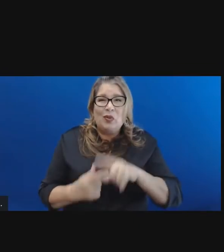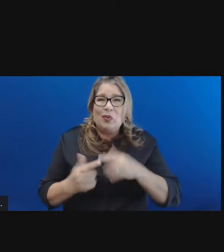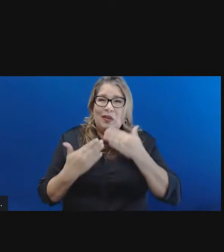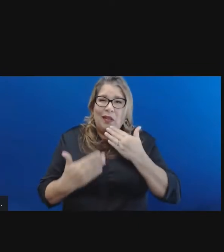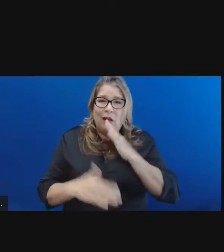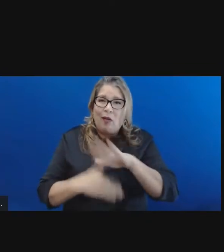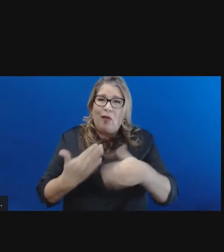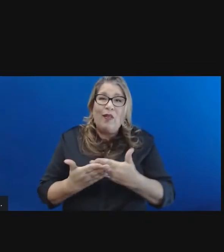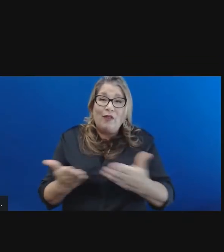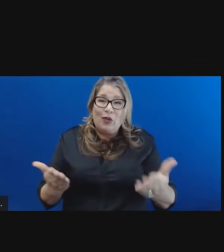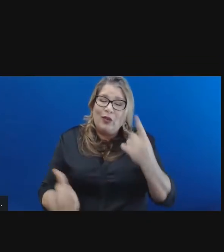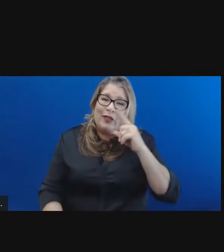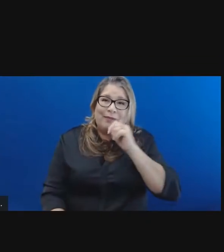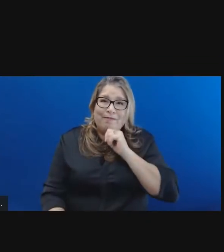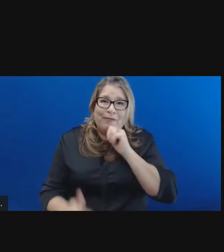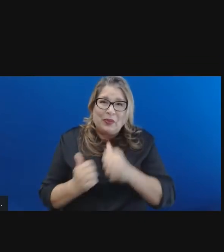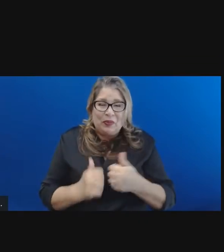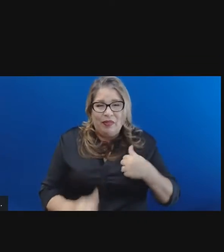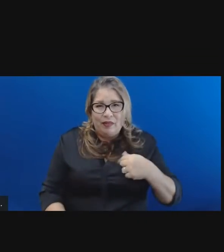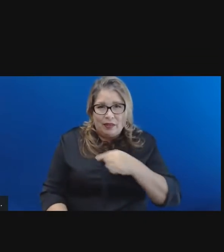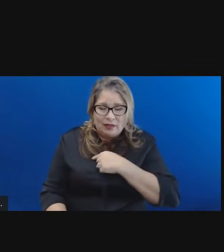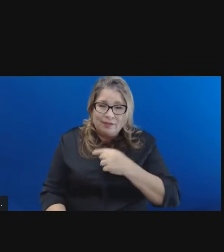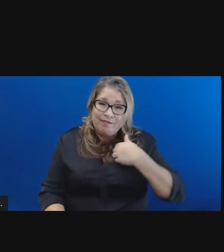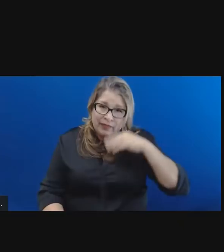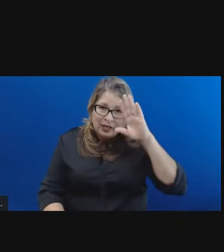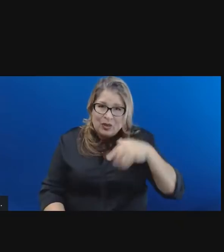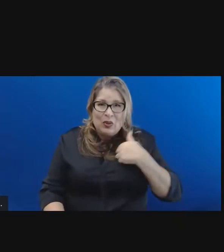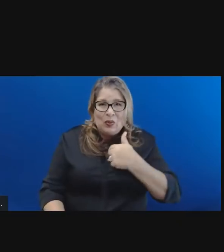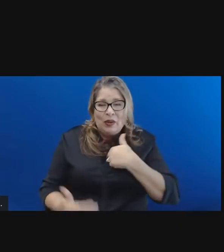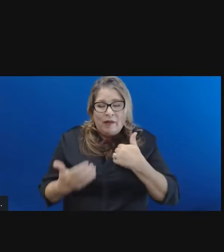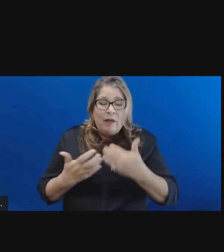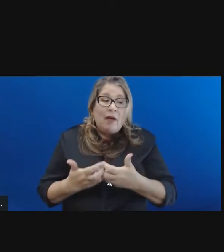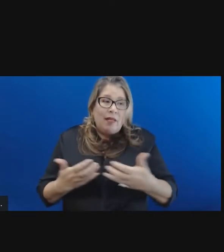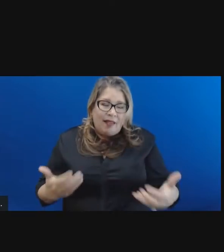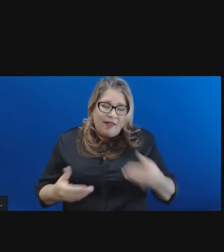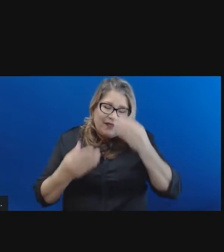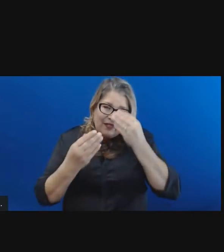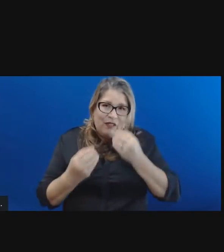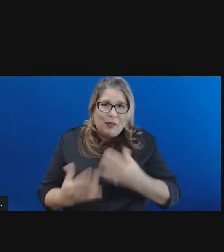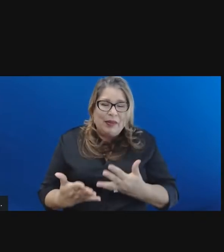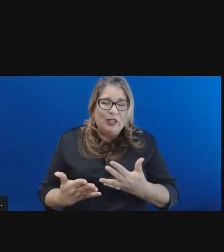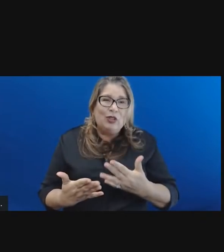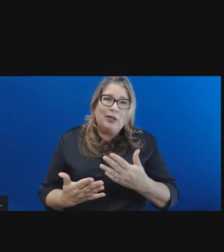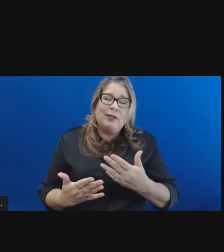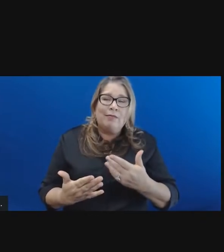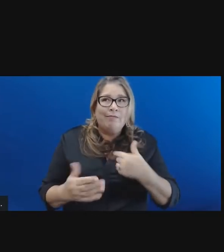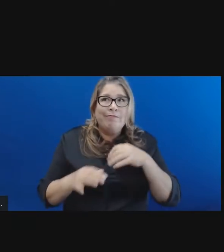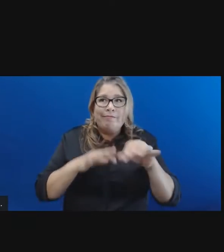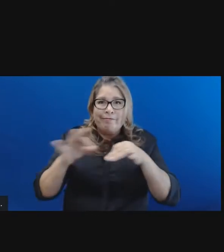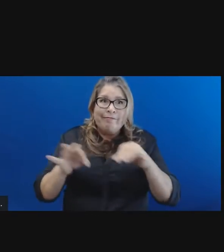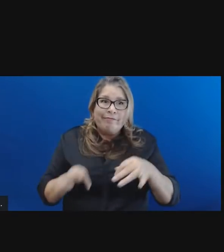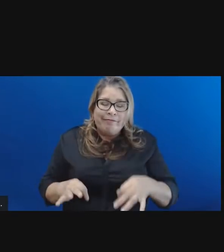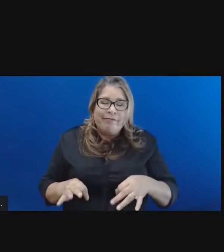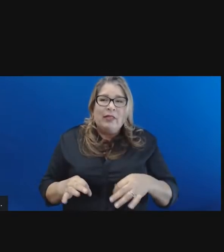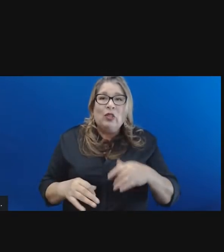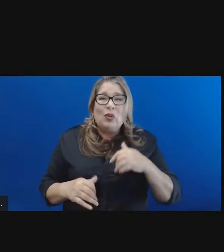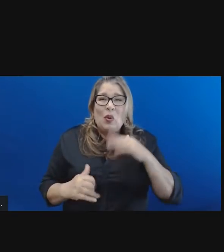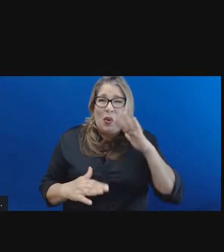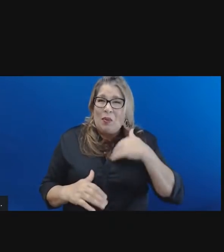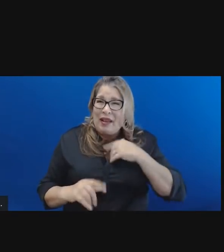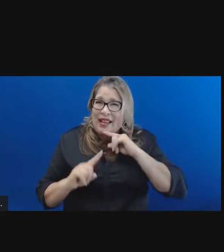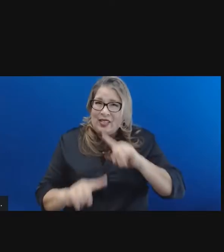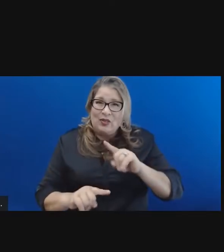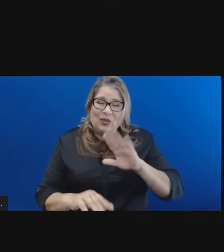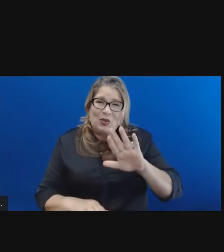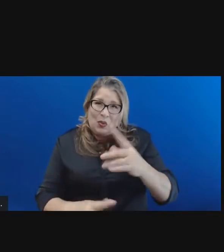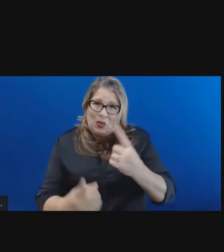with us. I know we went through a lot of information, hopefully got through many questions and provided some clarification. I know that there's a